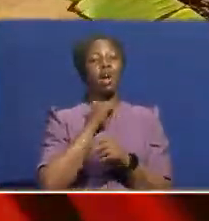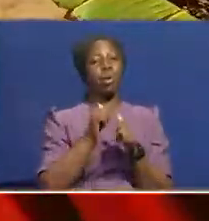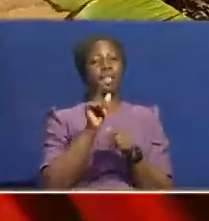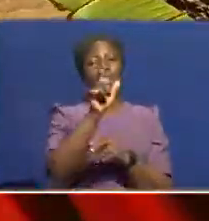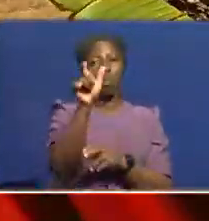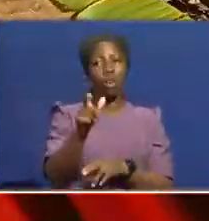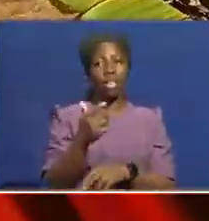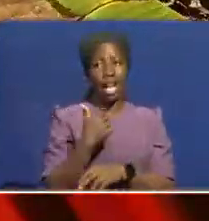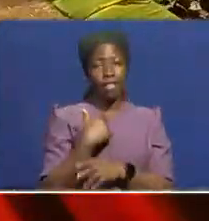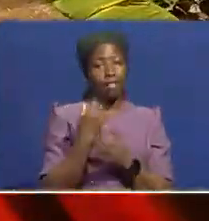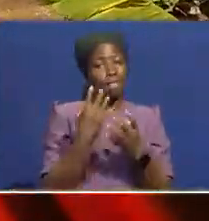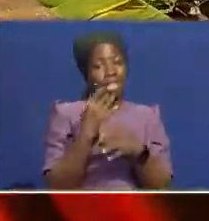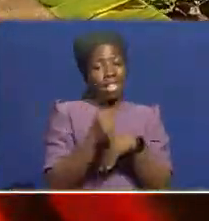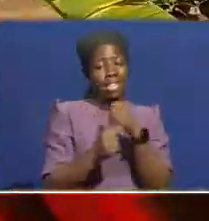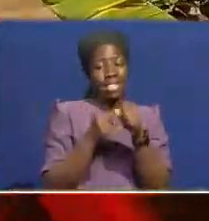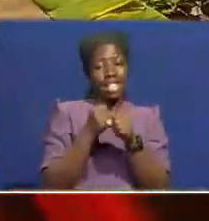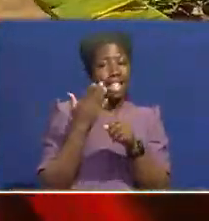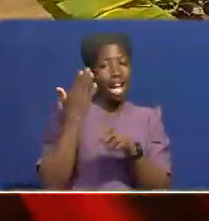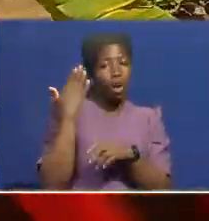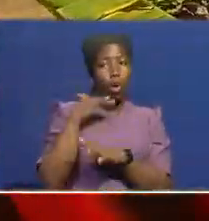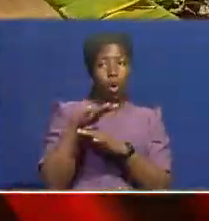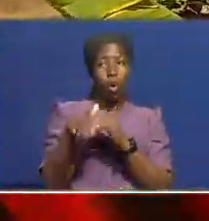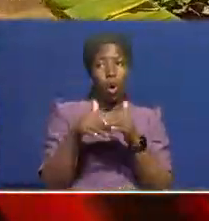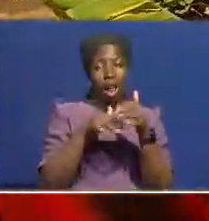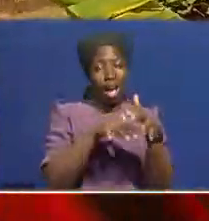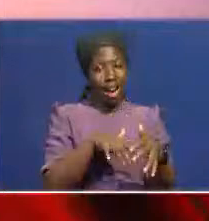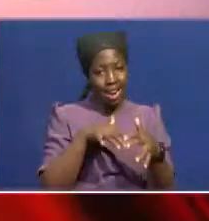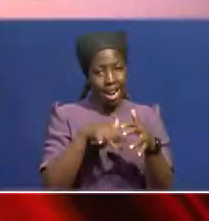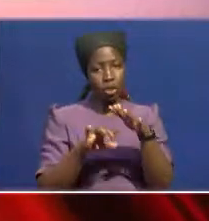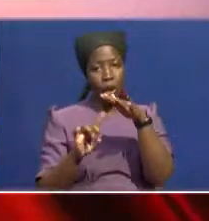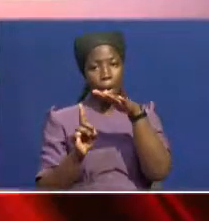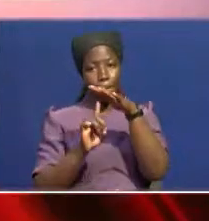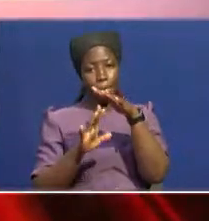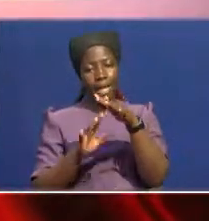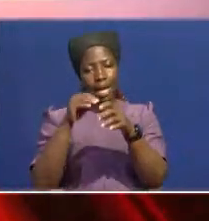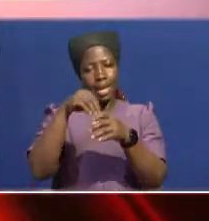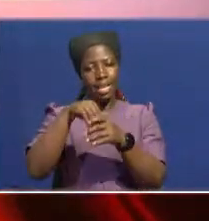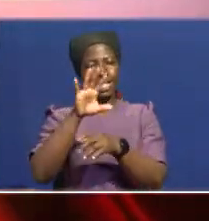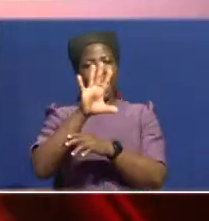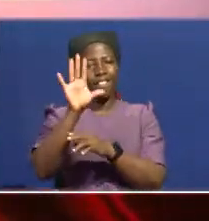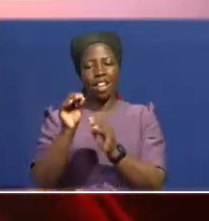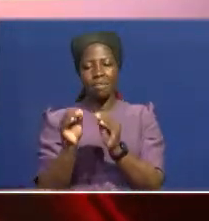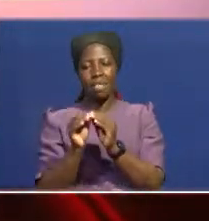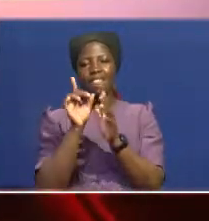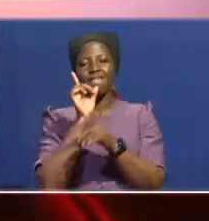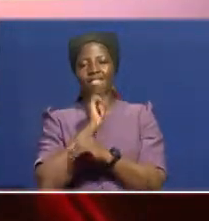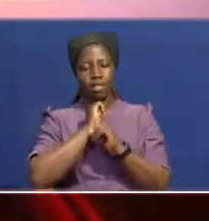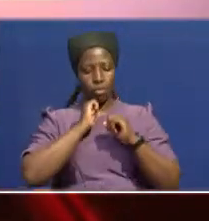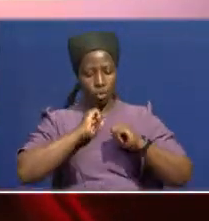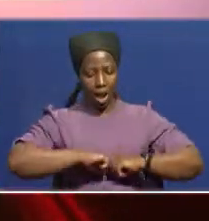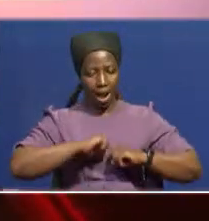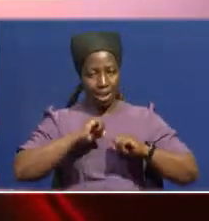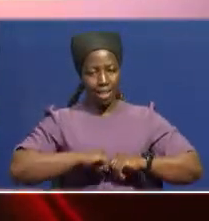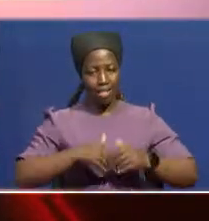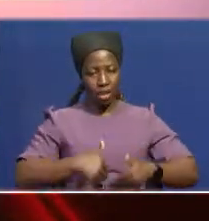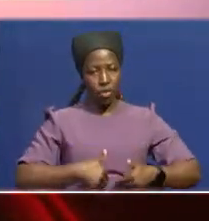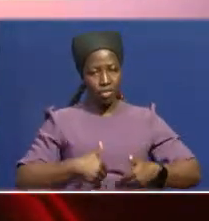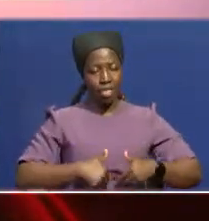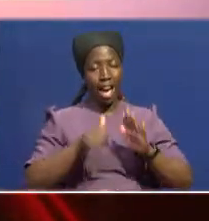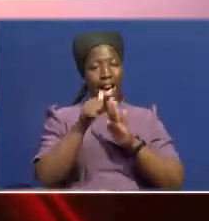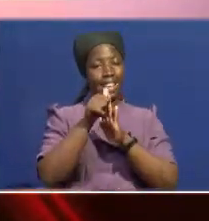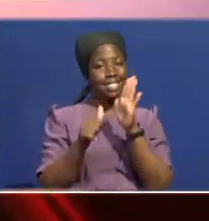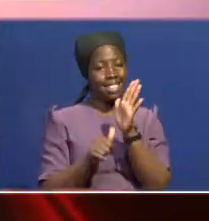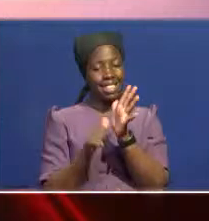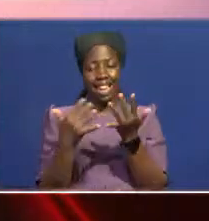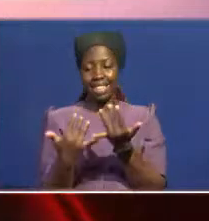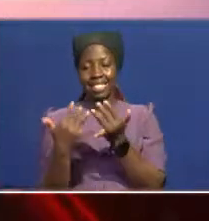of years ago, all the agricultural ministers across Africa met to agree that the youth agenda, integrating it into